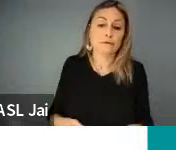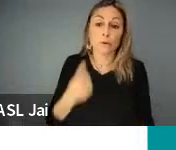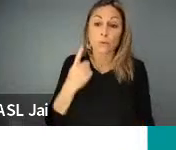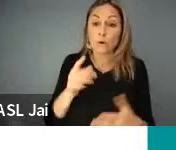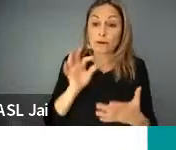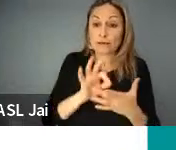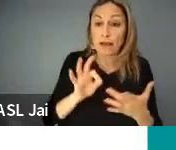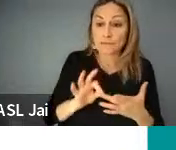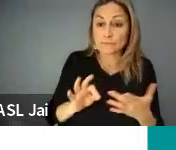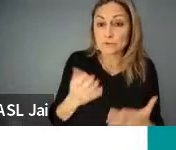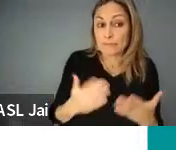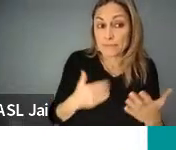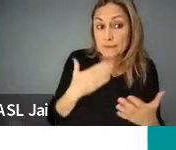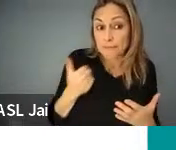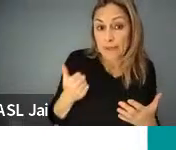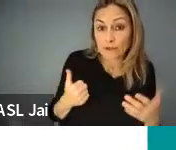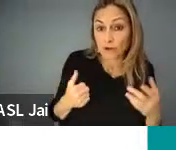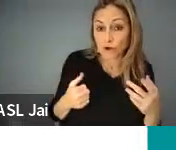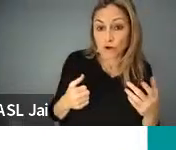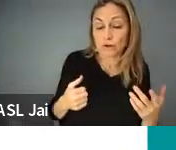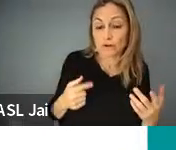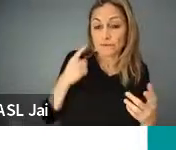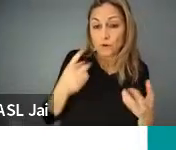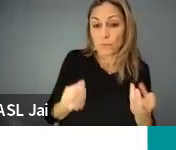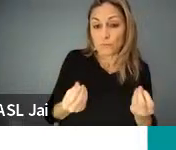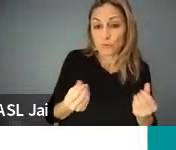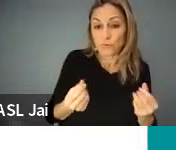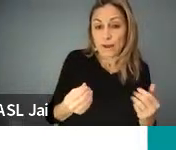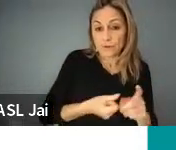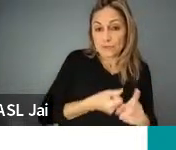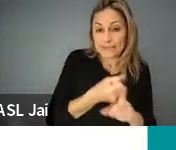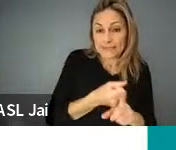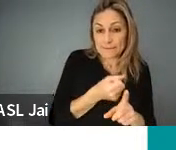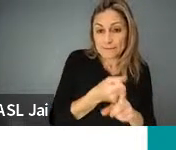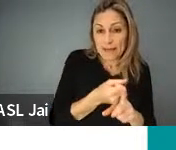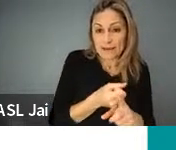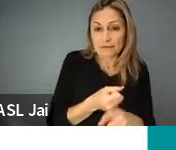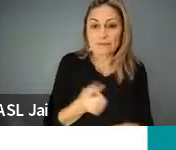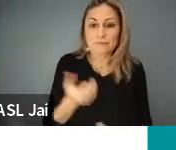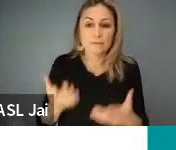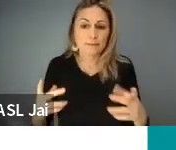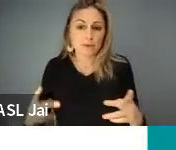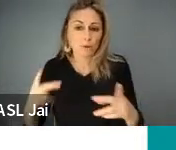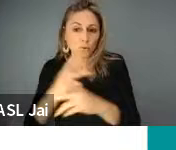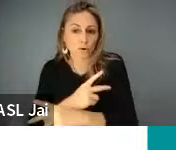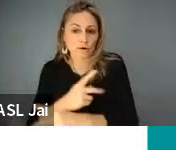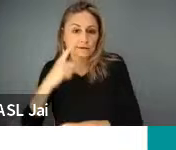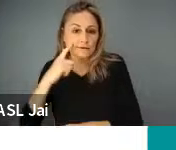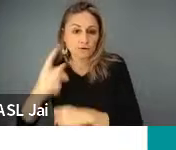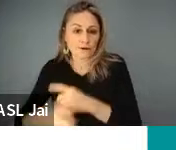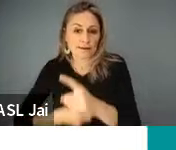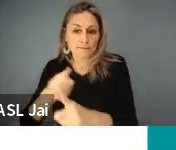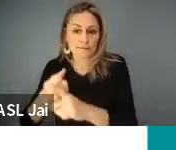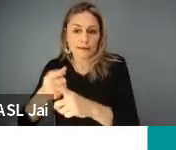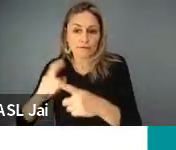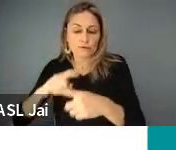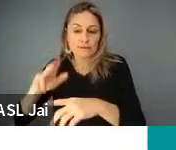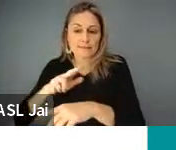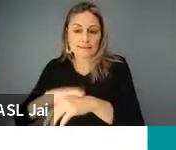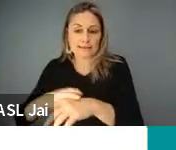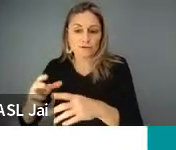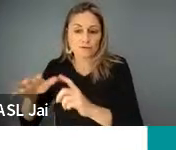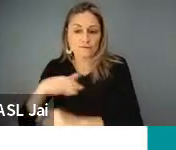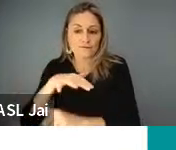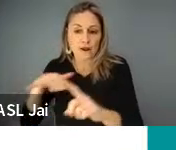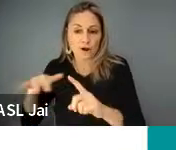be better for property impacts, but maybe worse for impacts to the natural environment. And